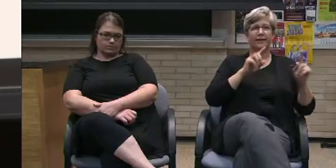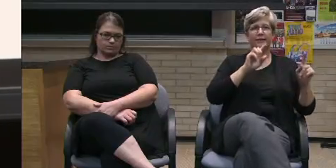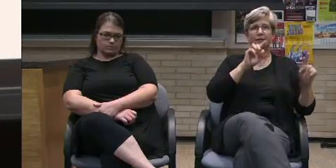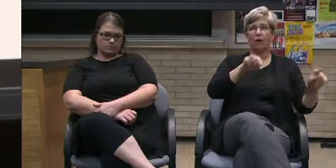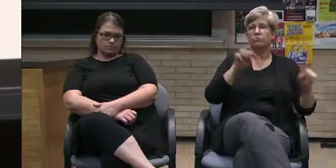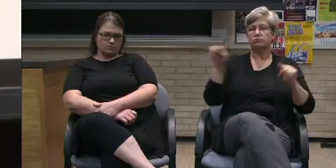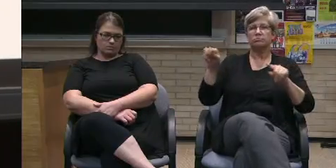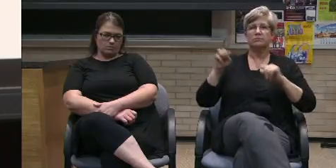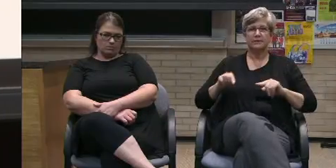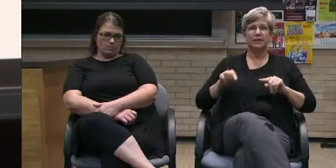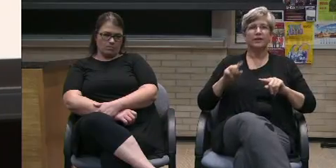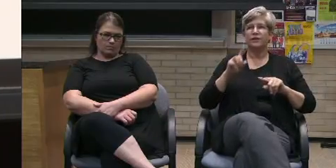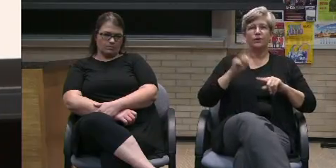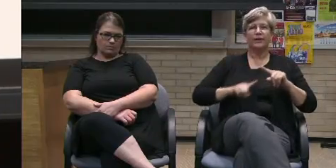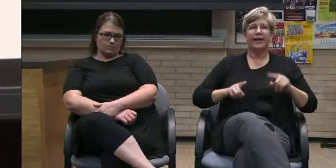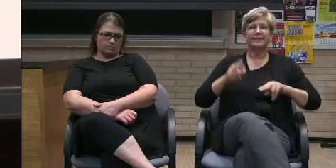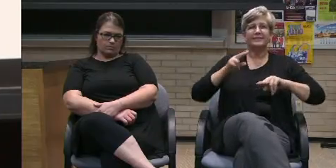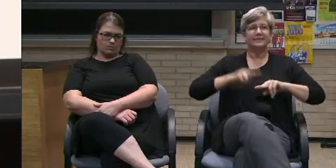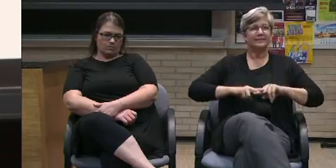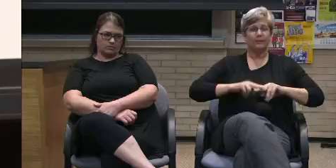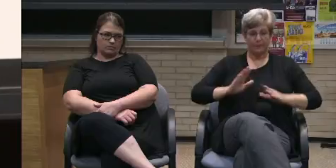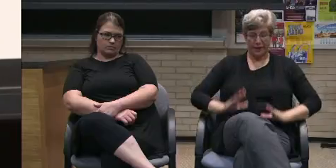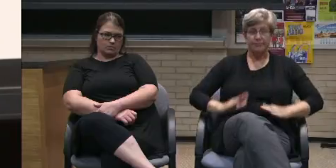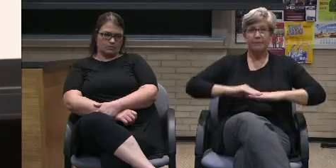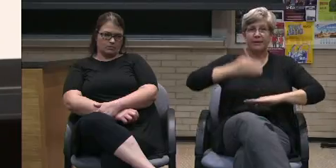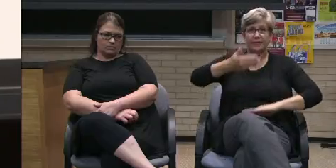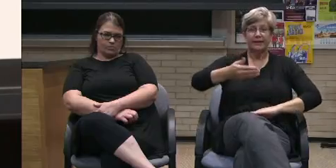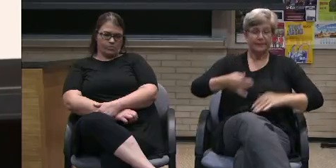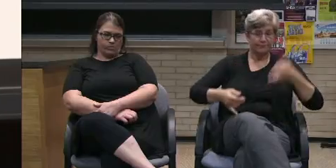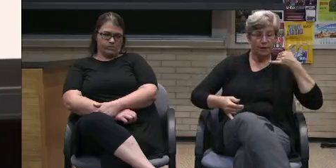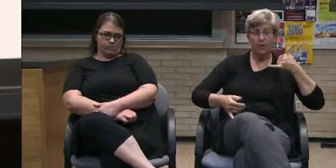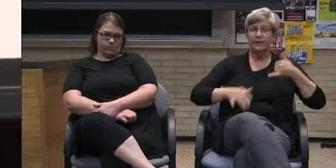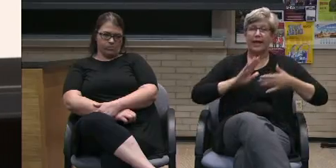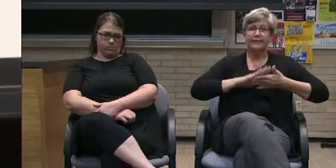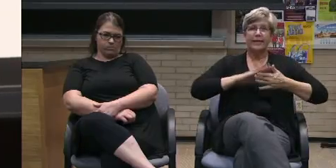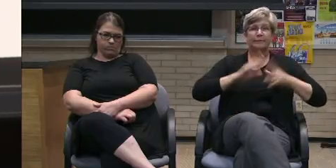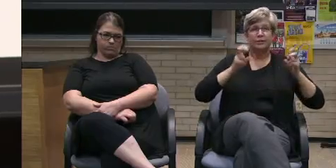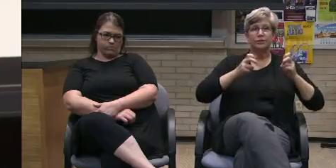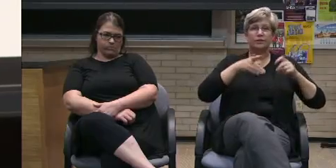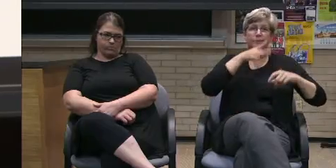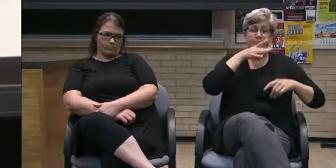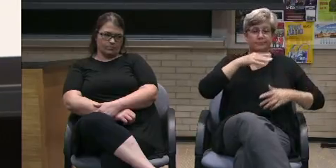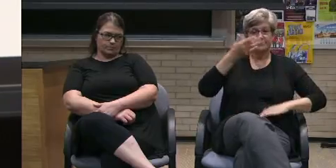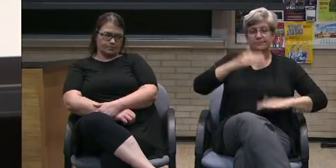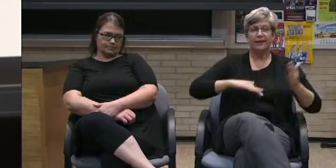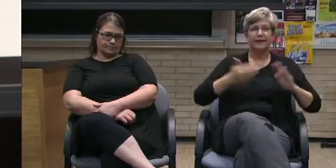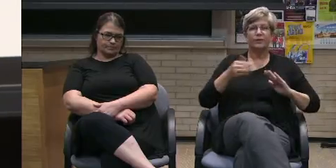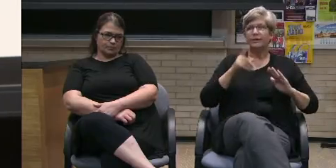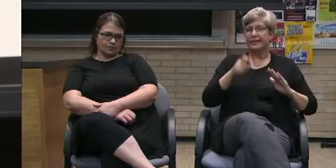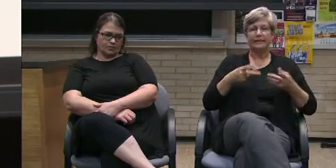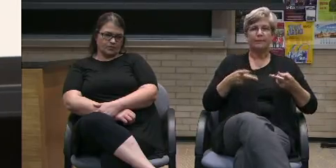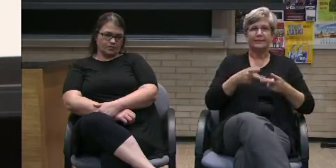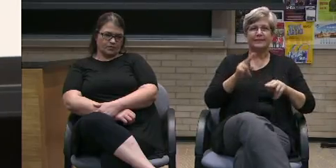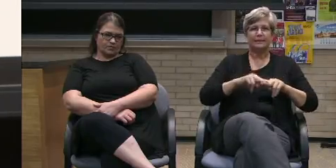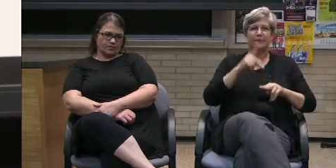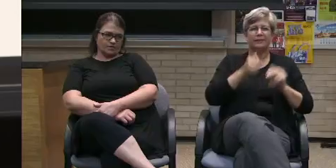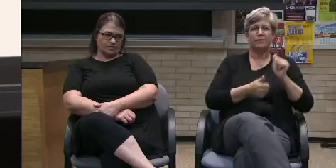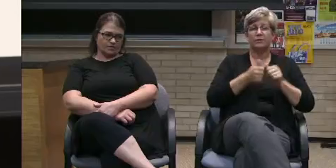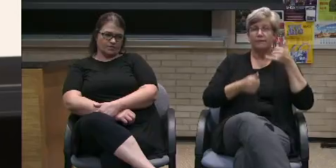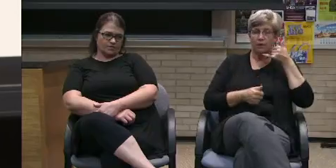there with your laptop on your desk and then answering a phone about a student academic integrity issue or some confidential piece of information and